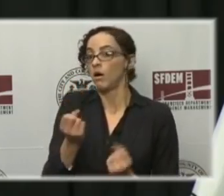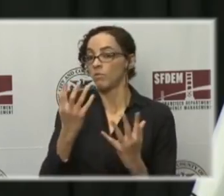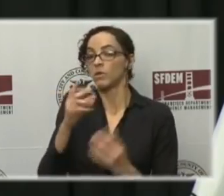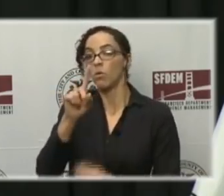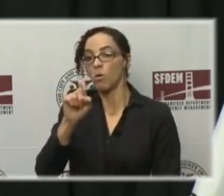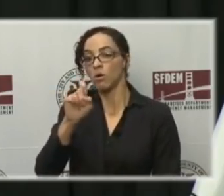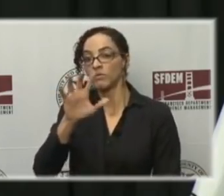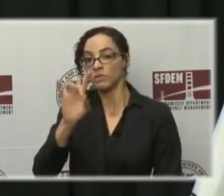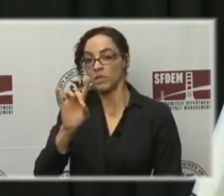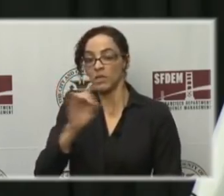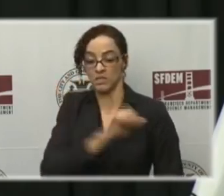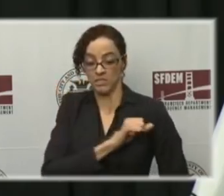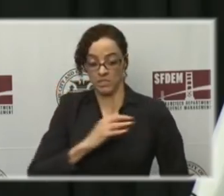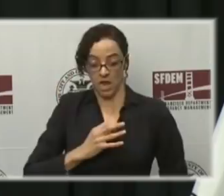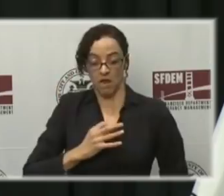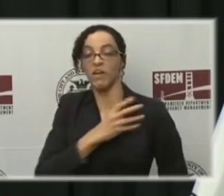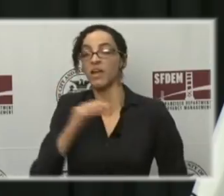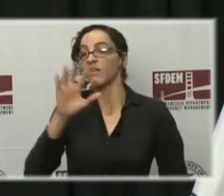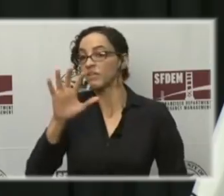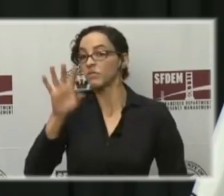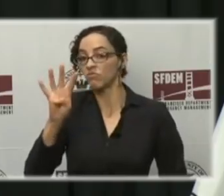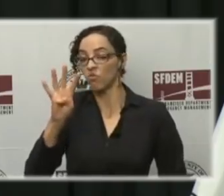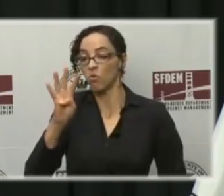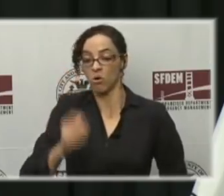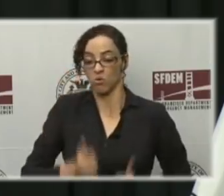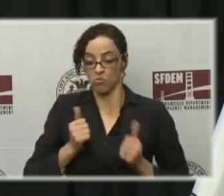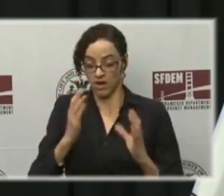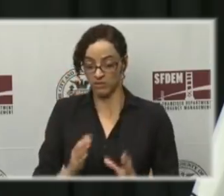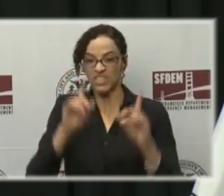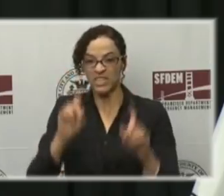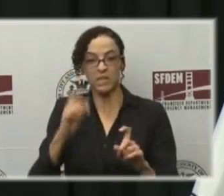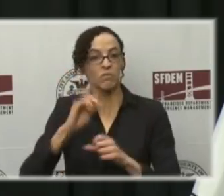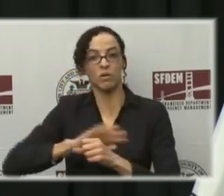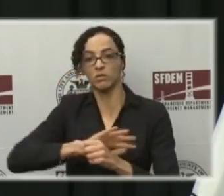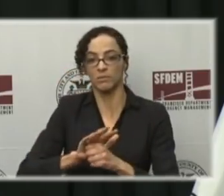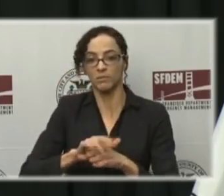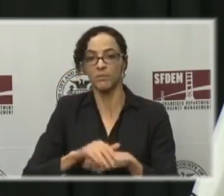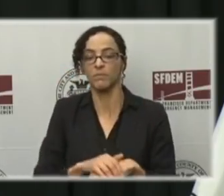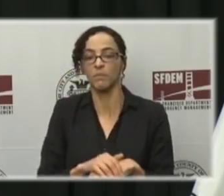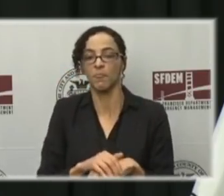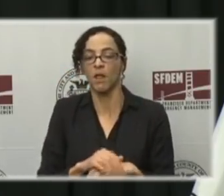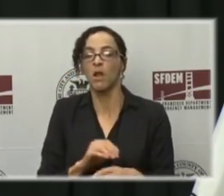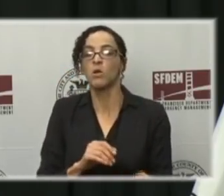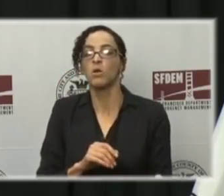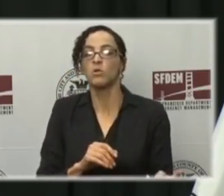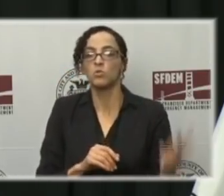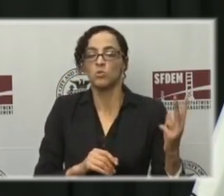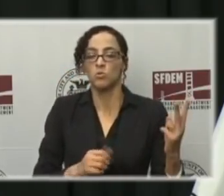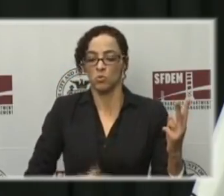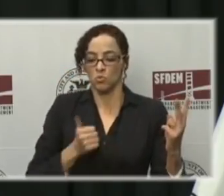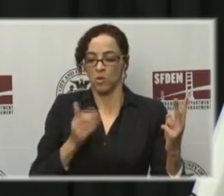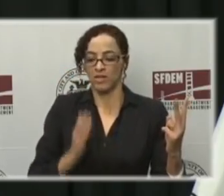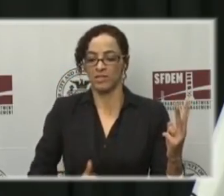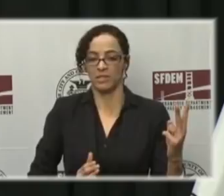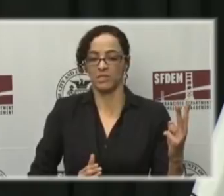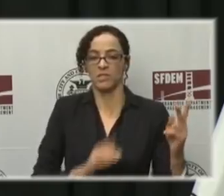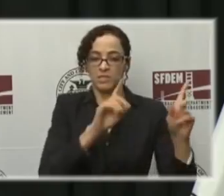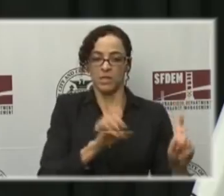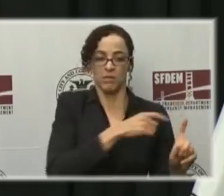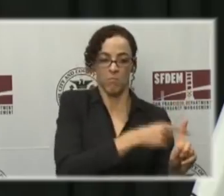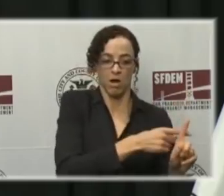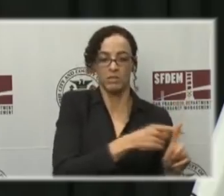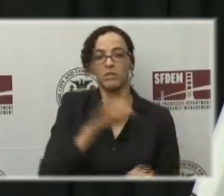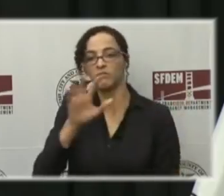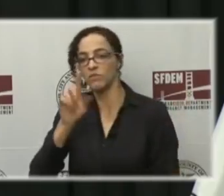residents were tested for the virus. Among residents, 2 have tested positive, 51